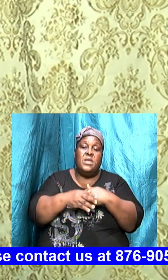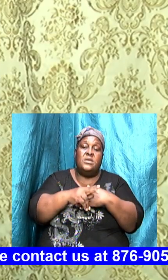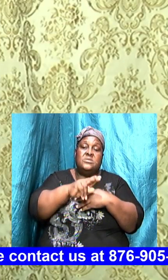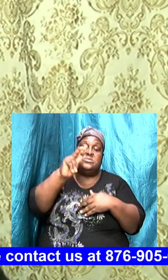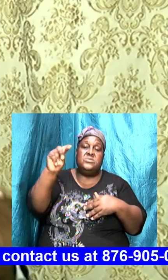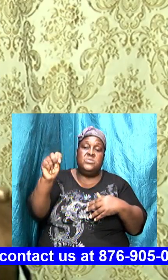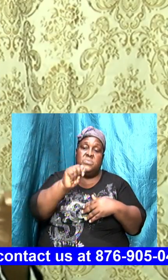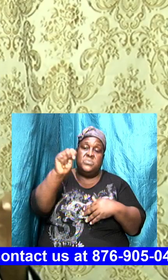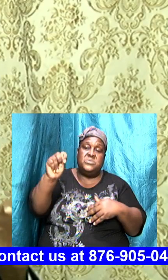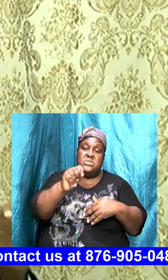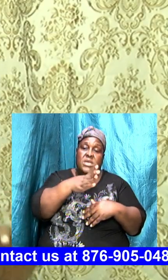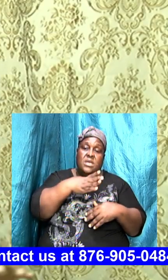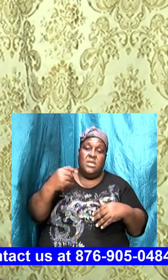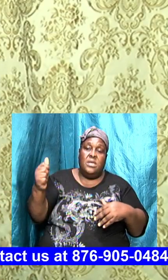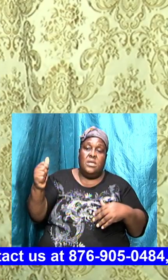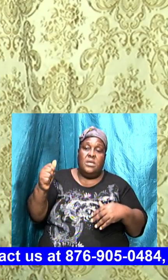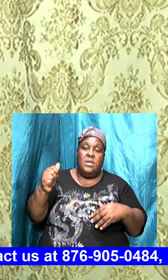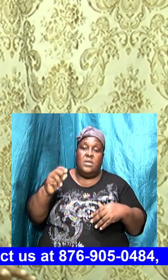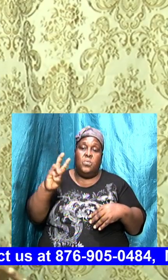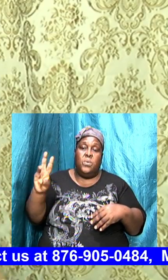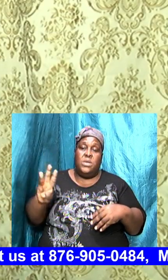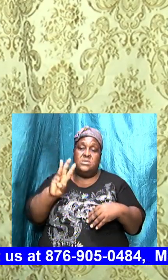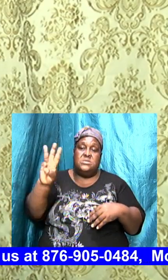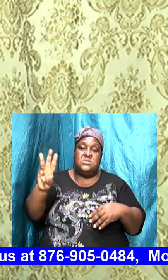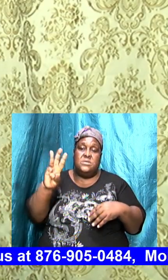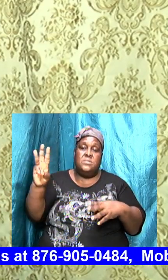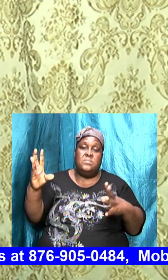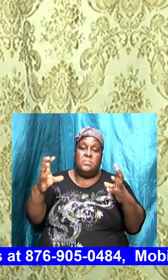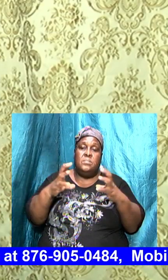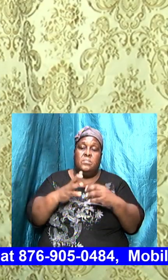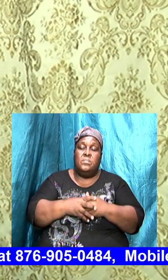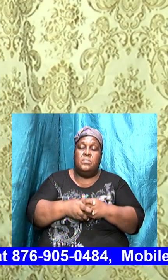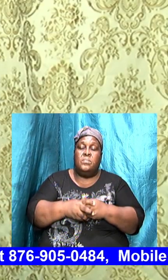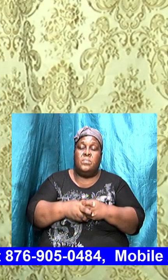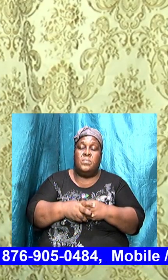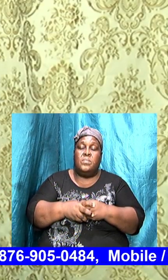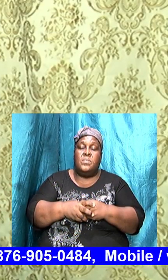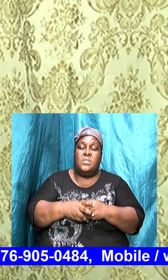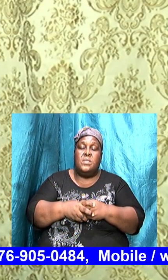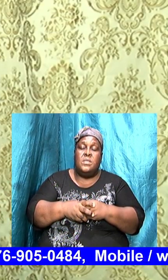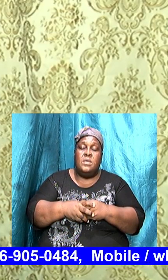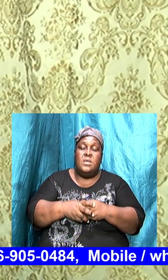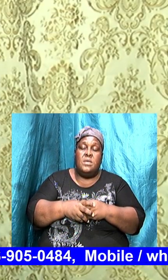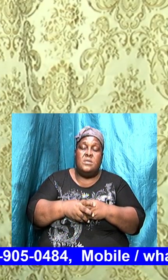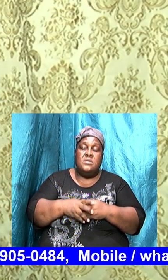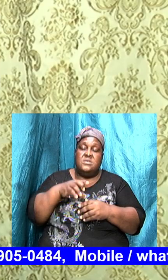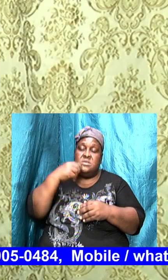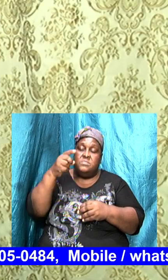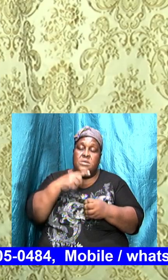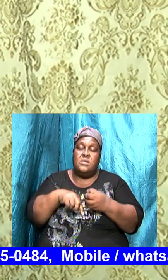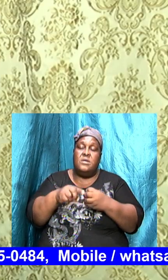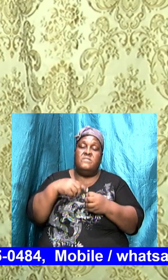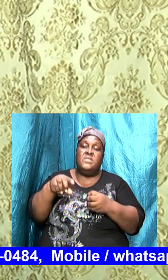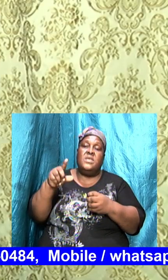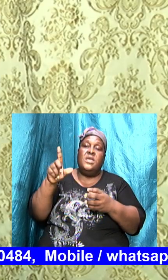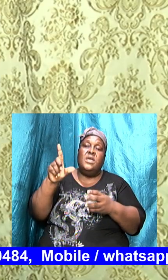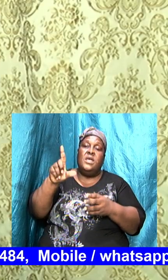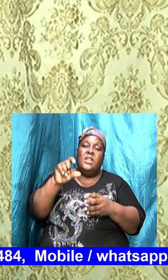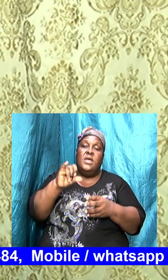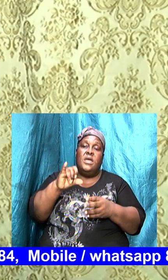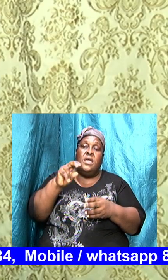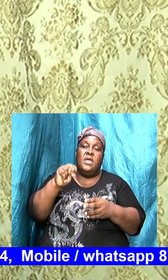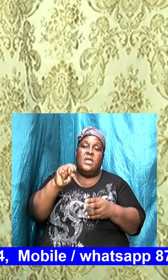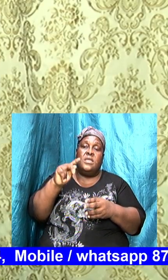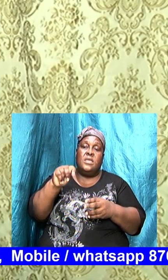Sister Tisha to have that in place in terms of the link so that we can have 300 or 400 or 500 persons.